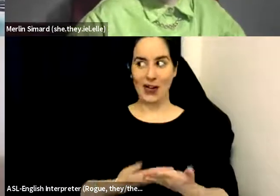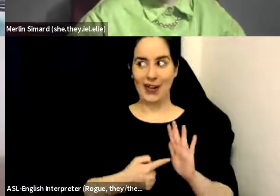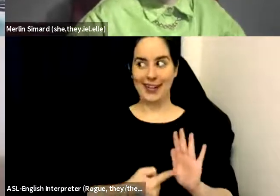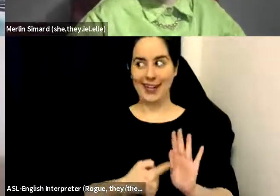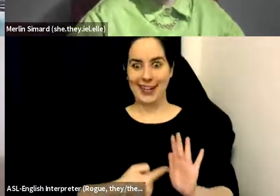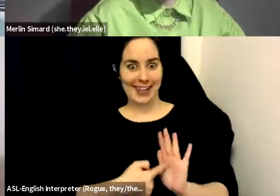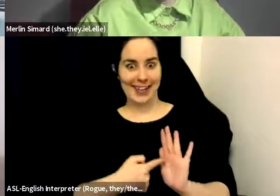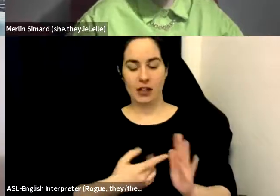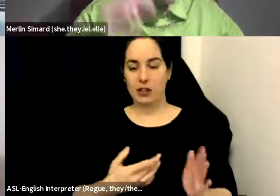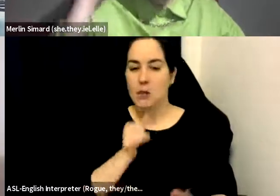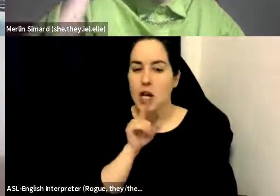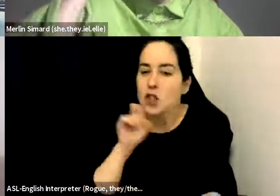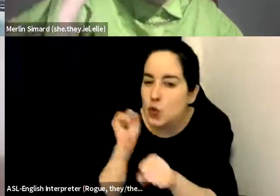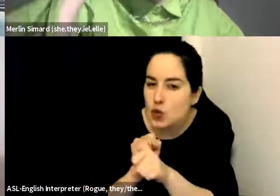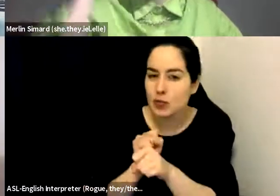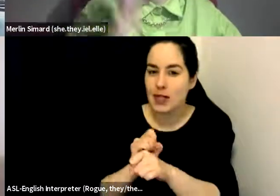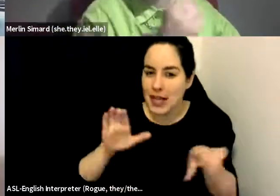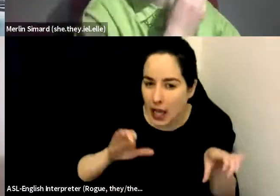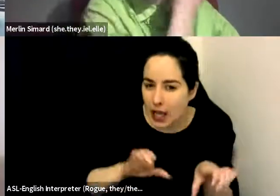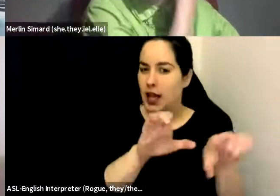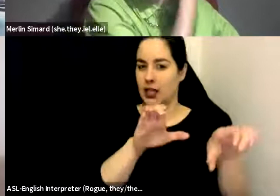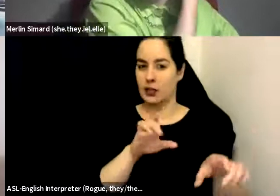more actual action